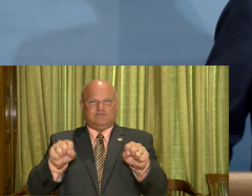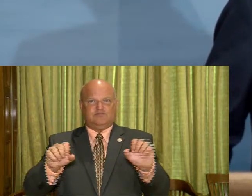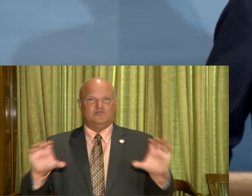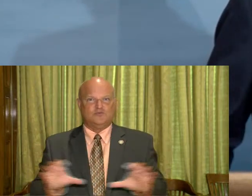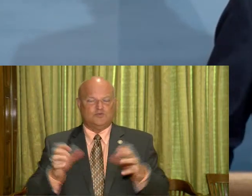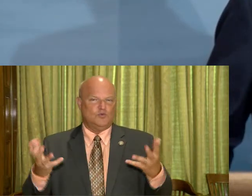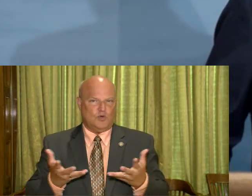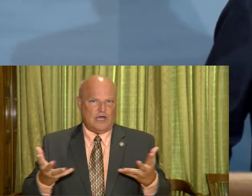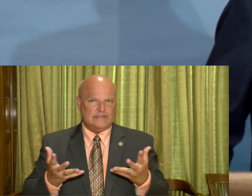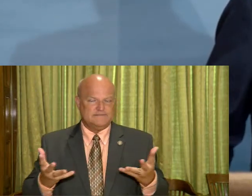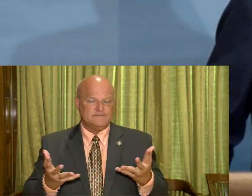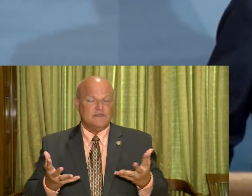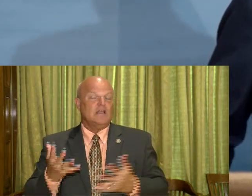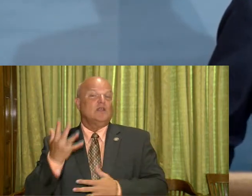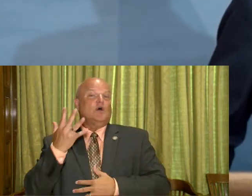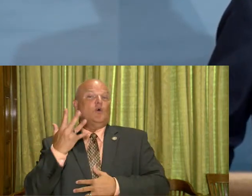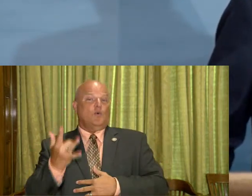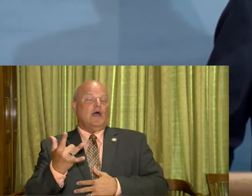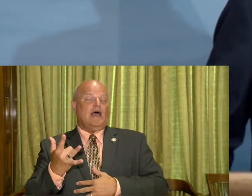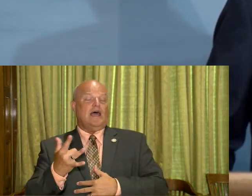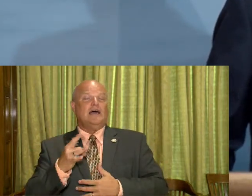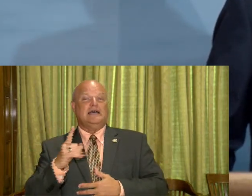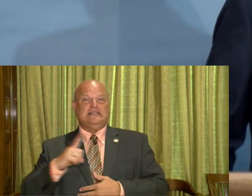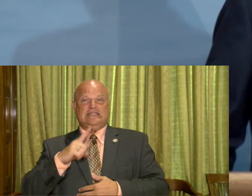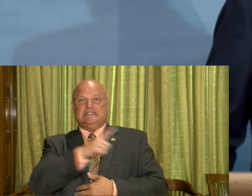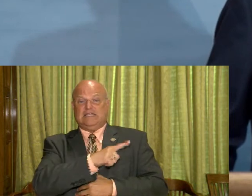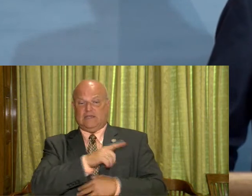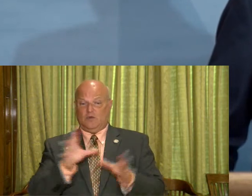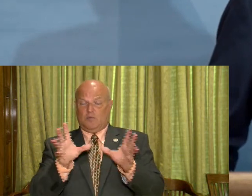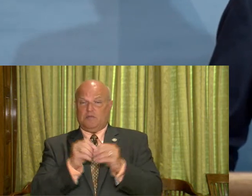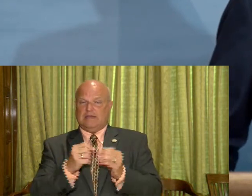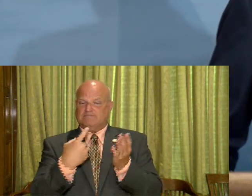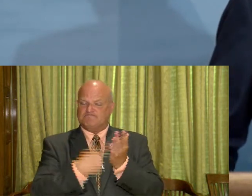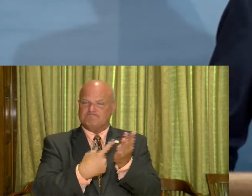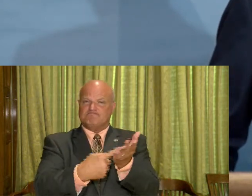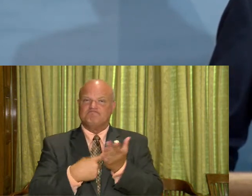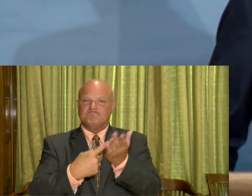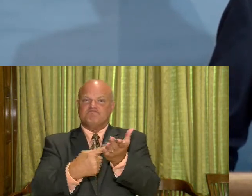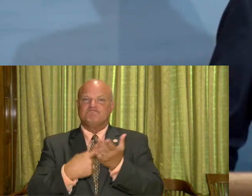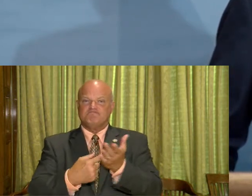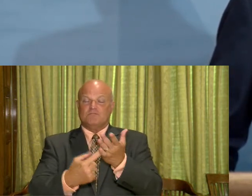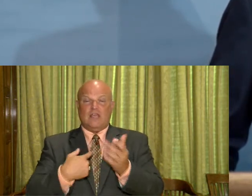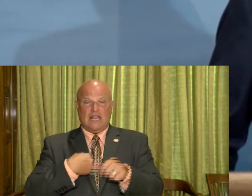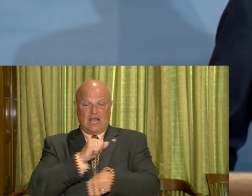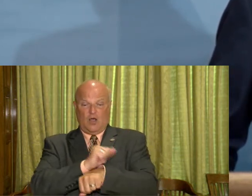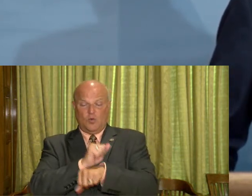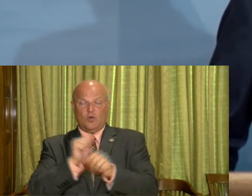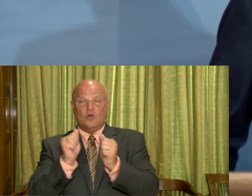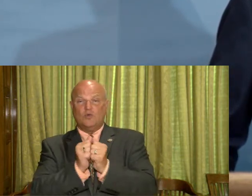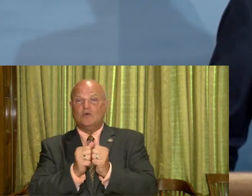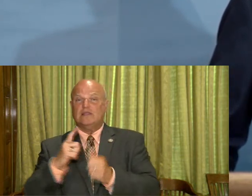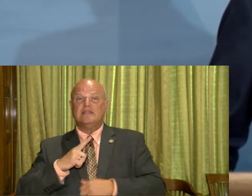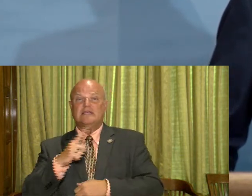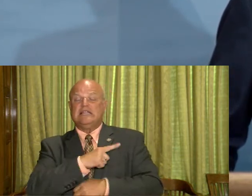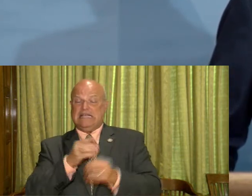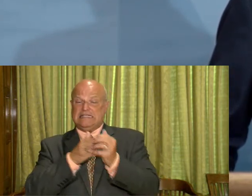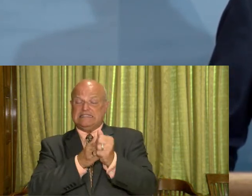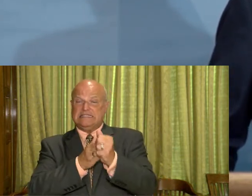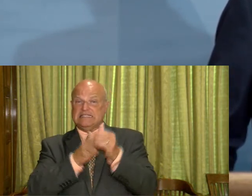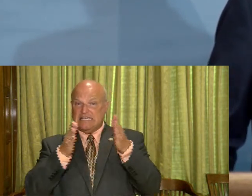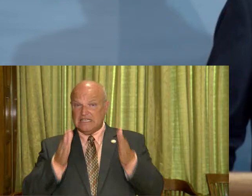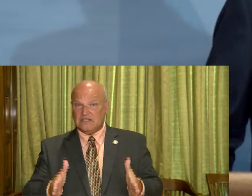so that's why we're going to have to meet fairly soon. And by the way, I'll be working with the legislative leadership to, as